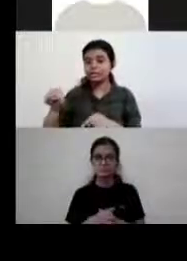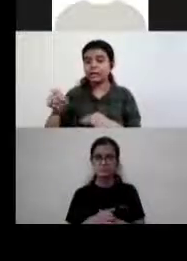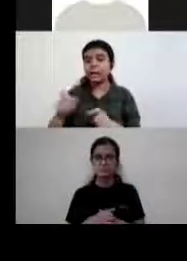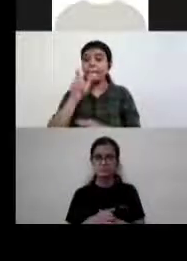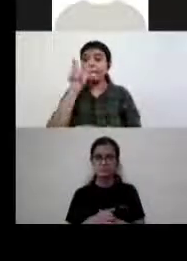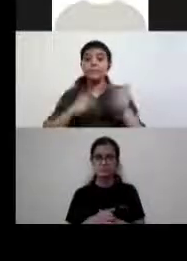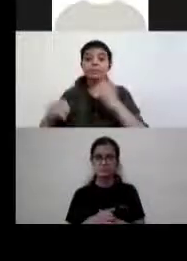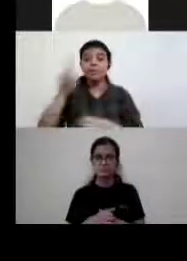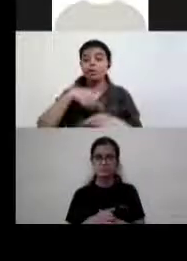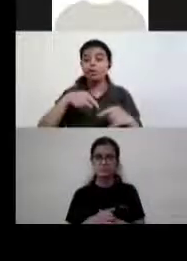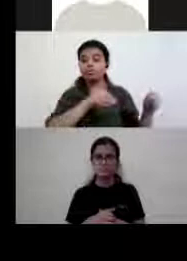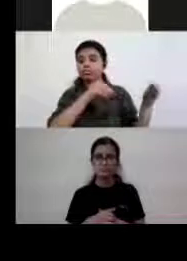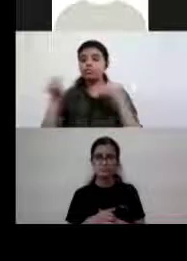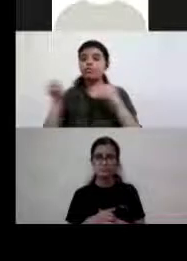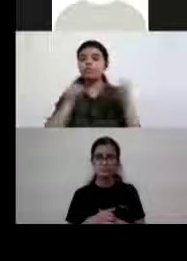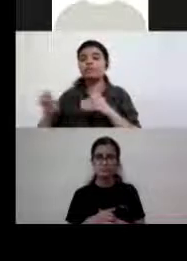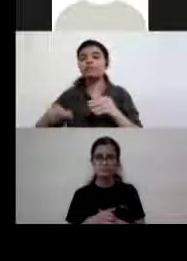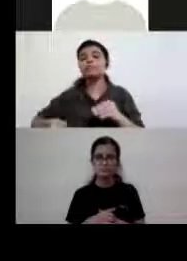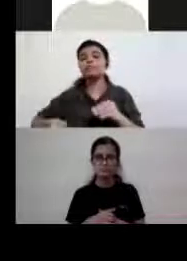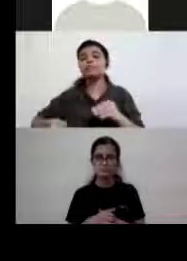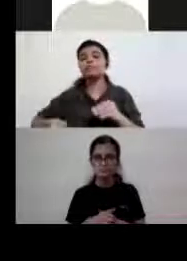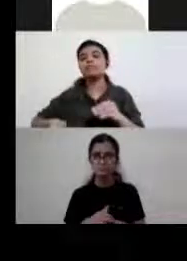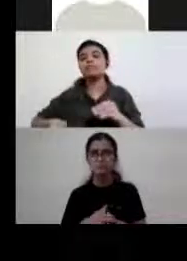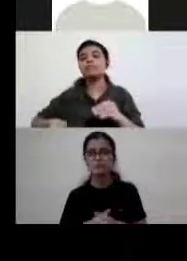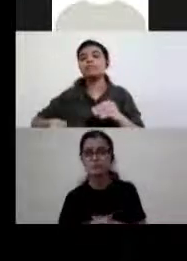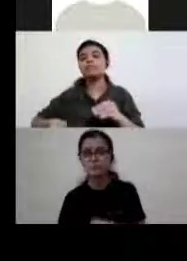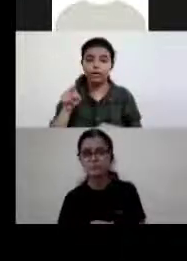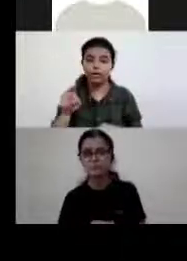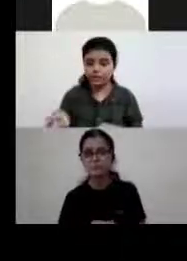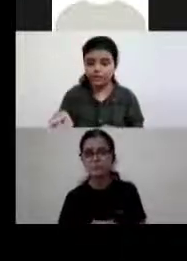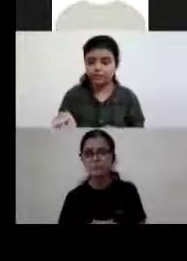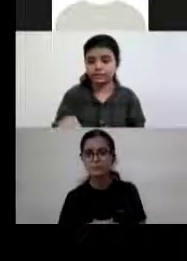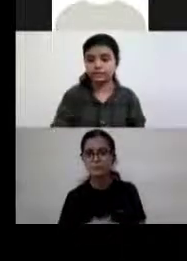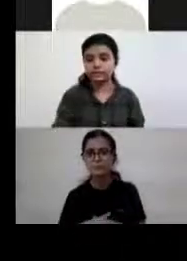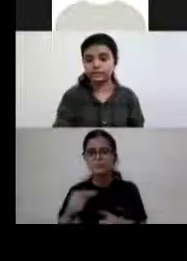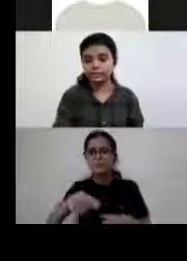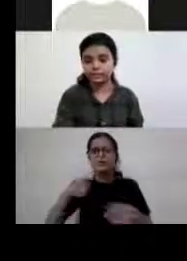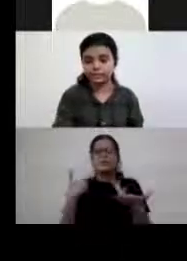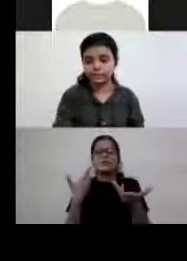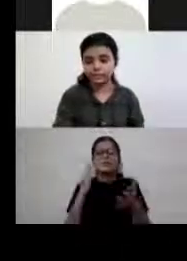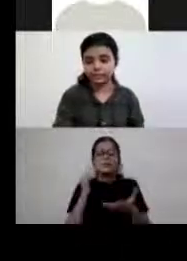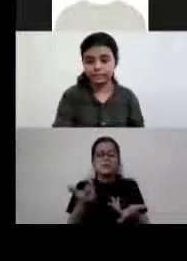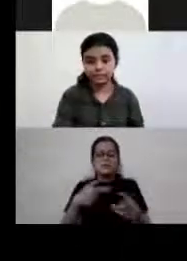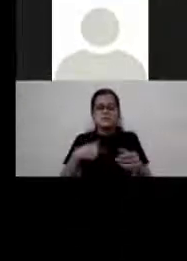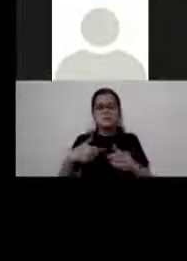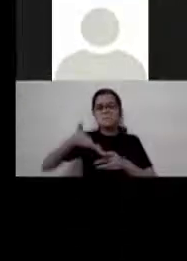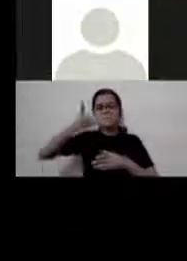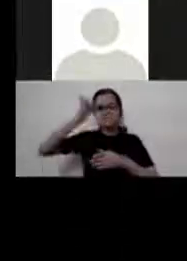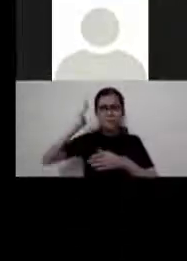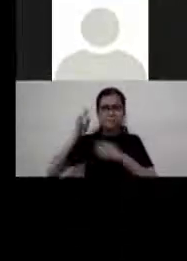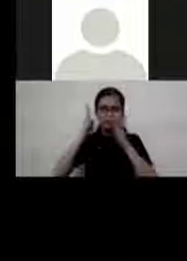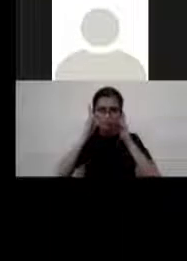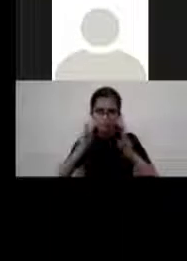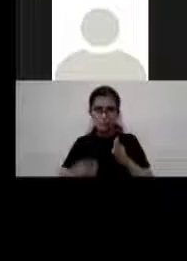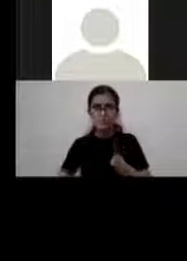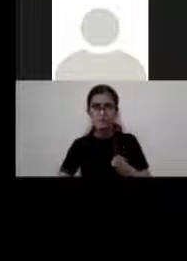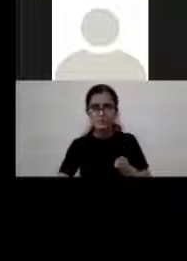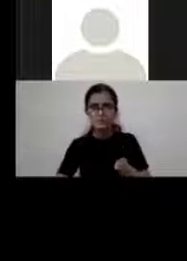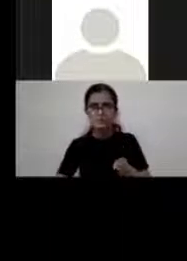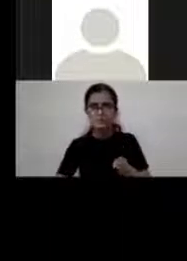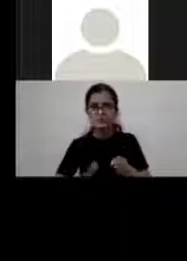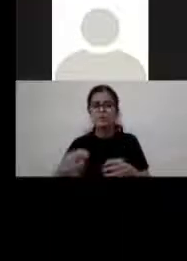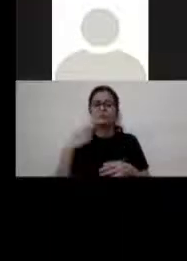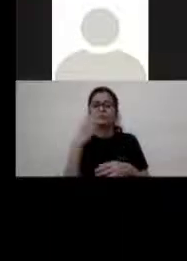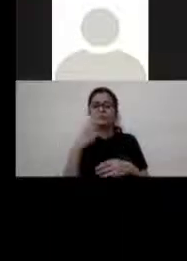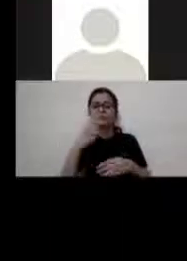migrating to. And this is important because in the past, we were always just focusing on a person who is able